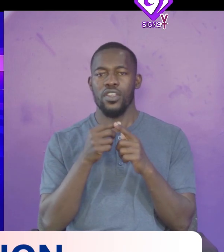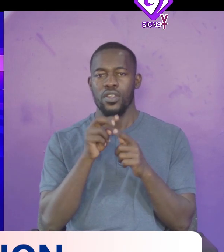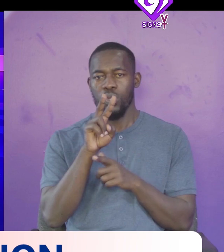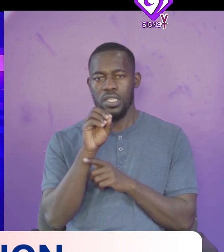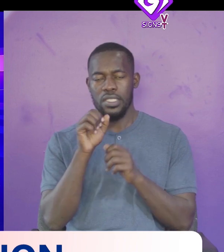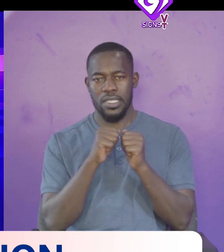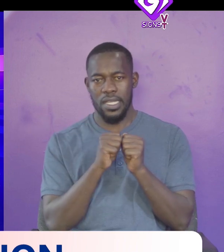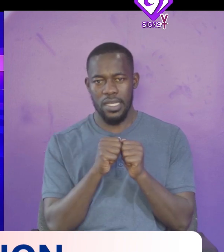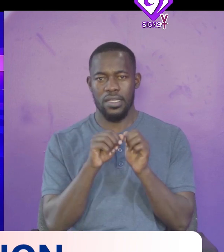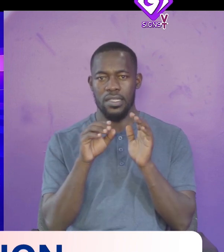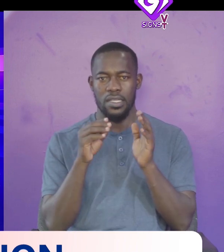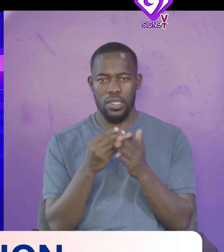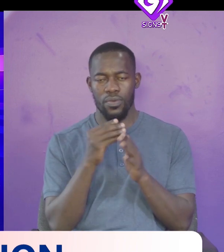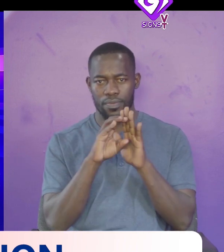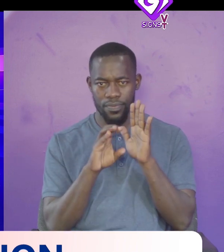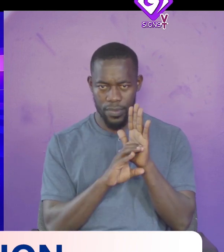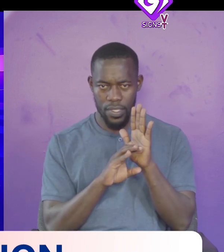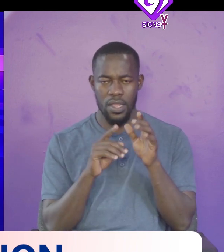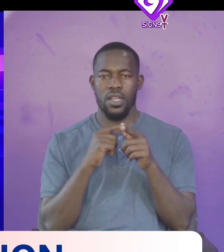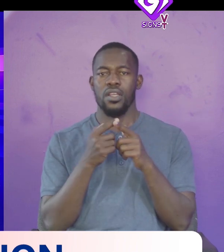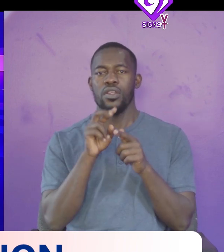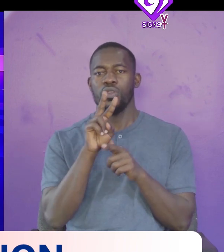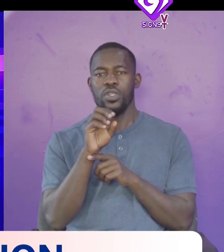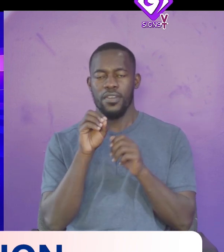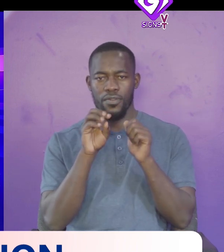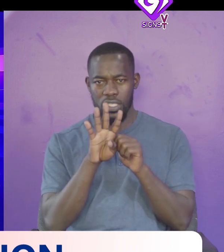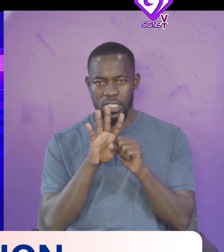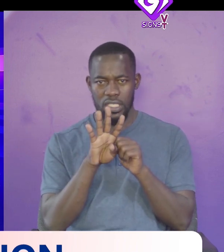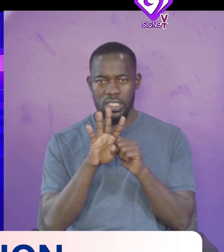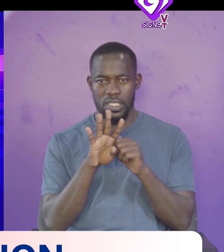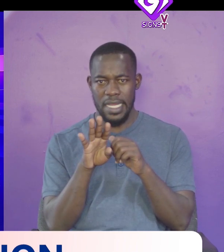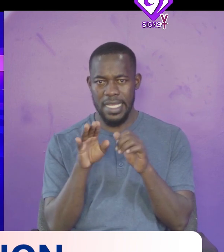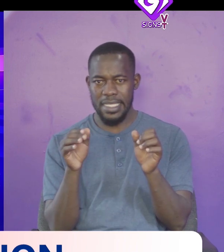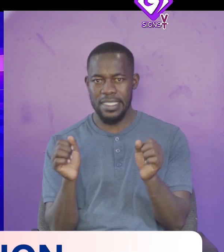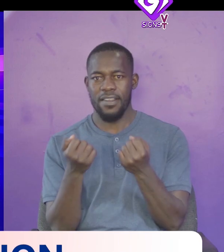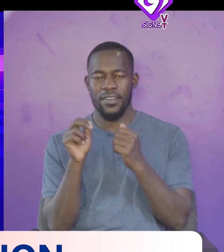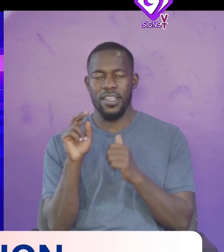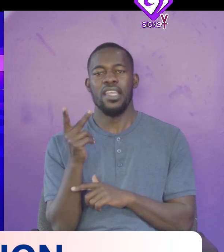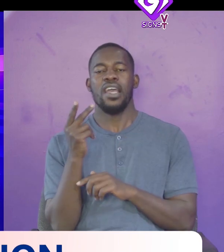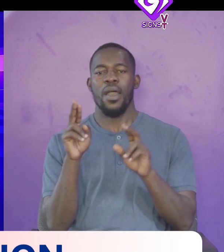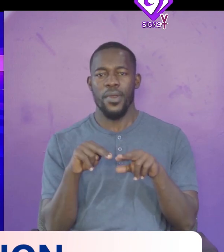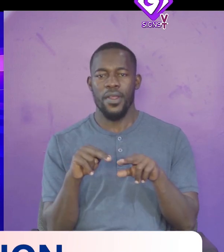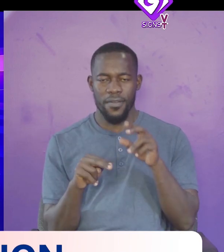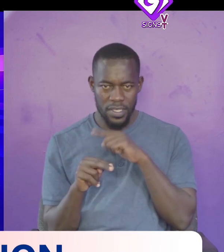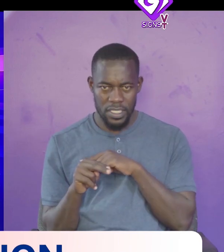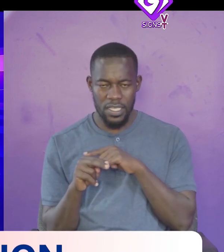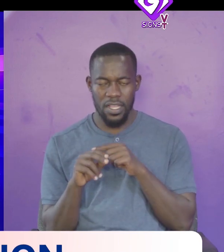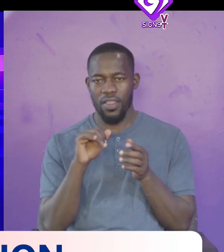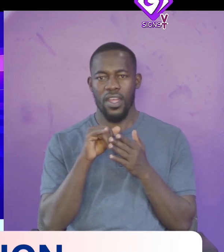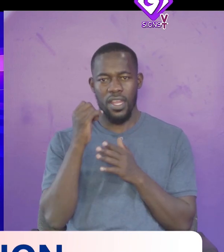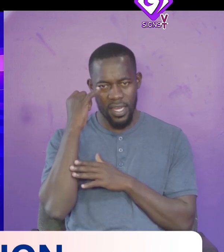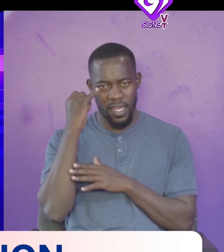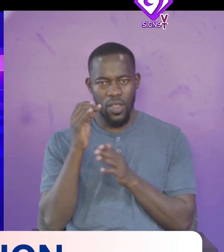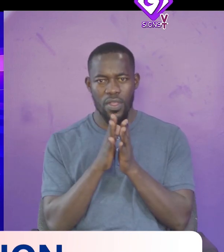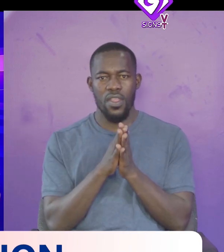Yeah. There was 2014, something called Okoa Kenya. Yeah. And there was told that idea by Ekuru